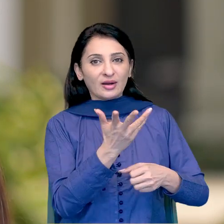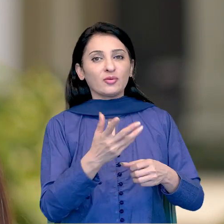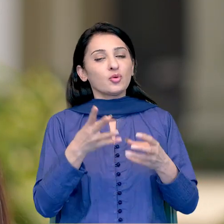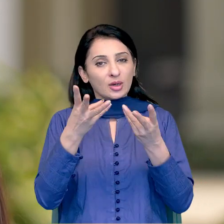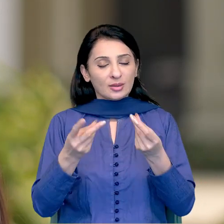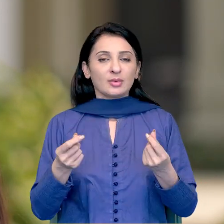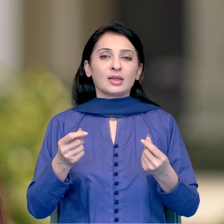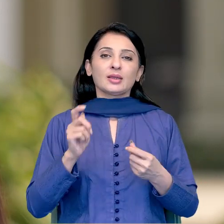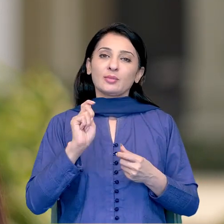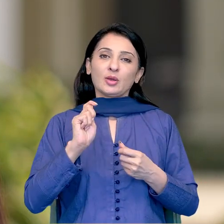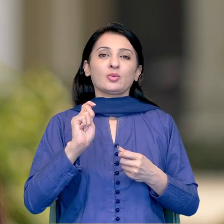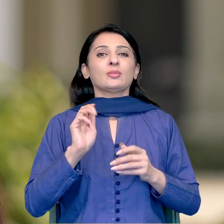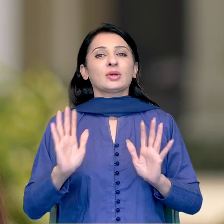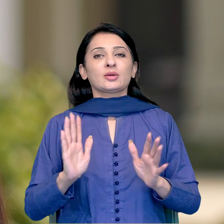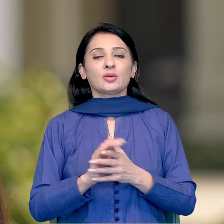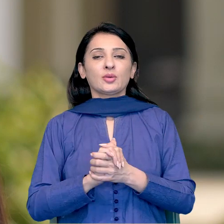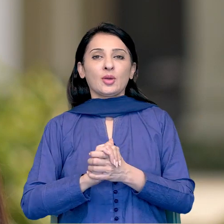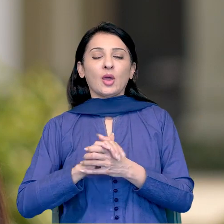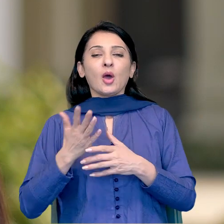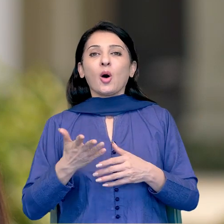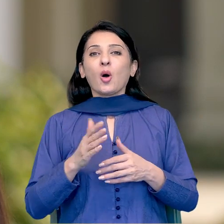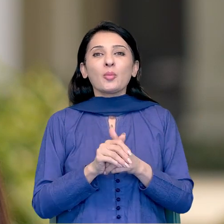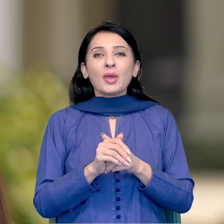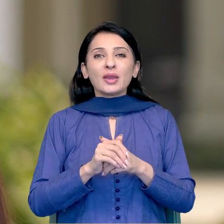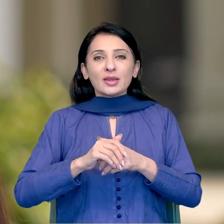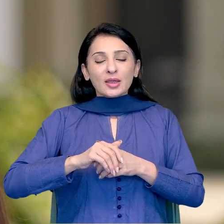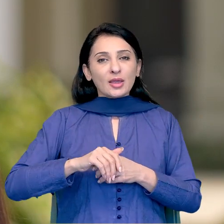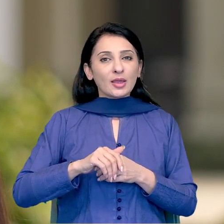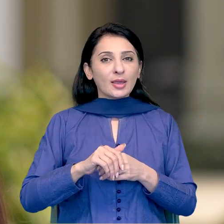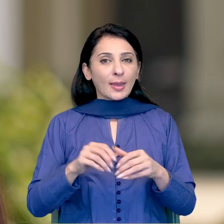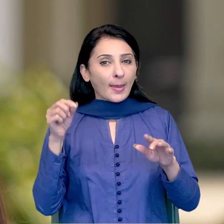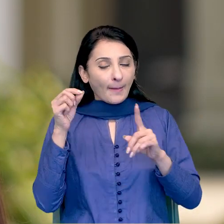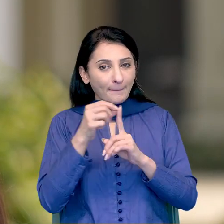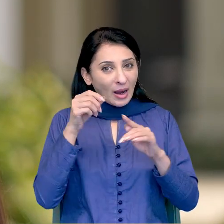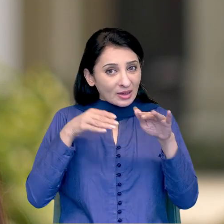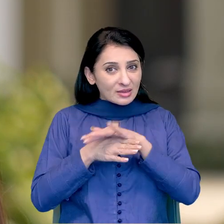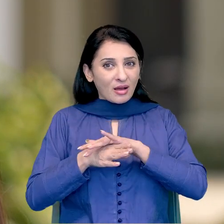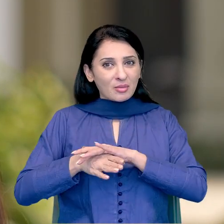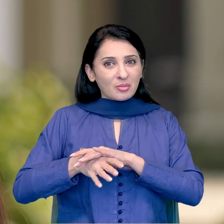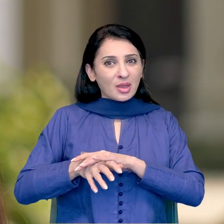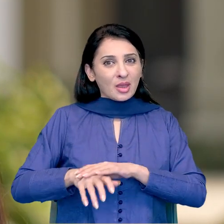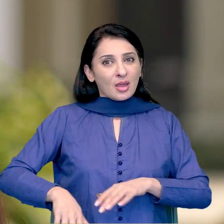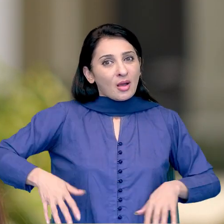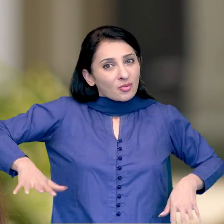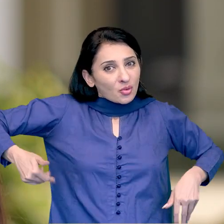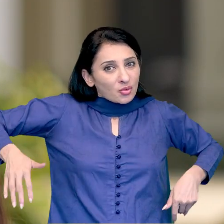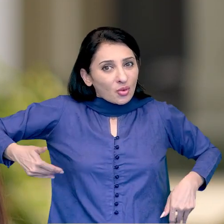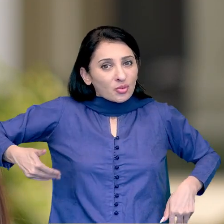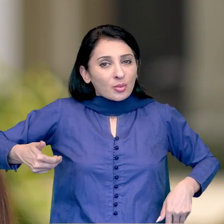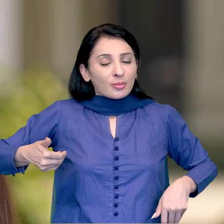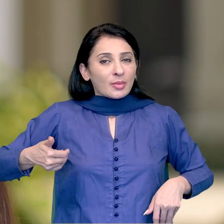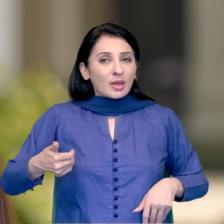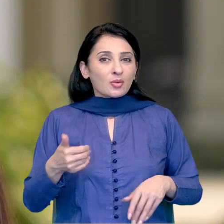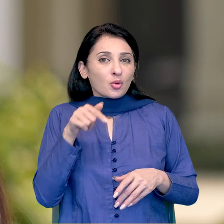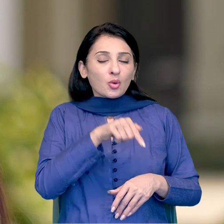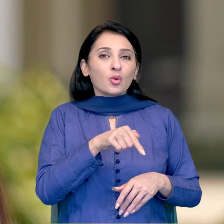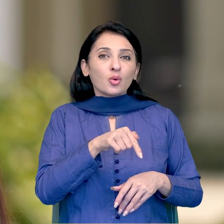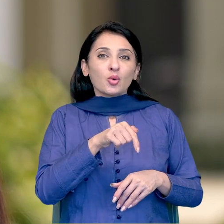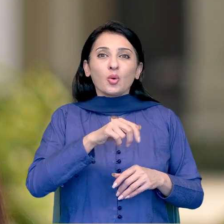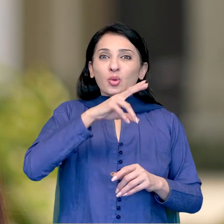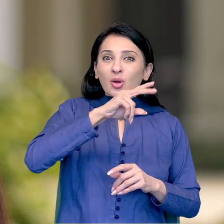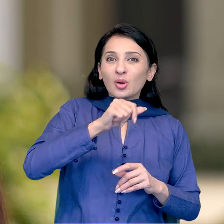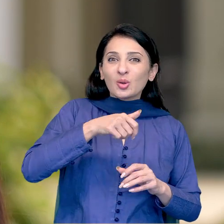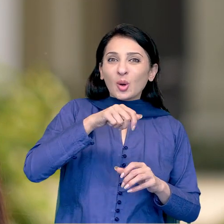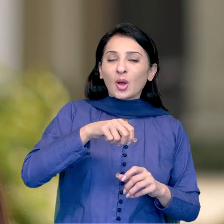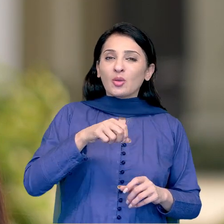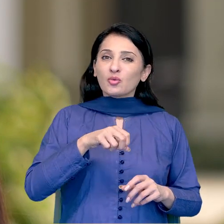I also wrote a research paper on the abuse of stage monkeys in Pakistan, in which I talked about the number of cases every year,